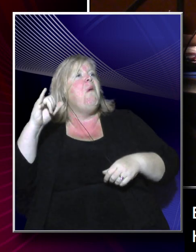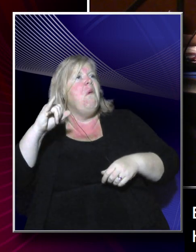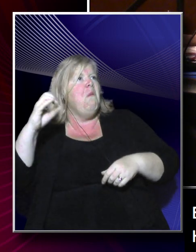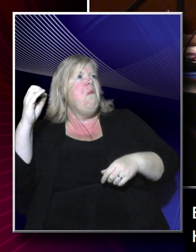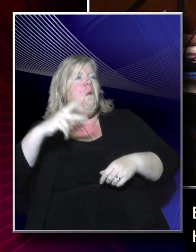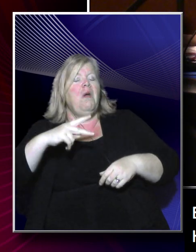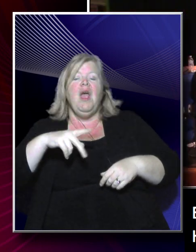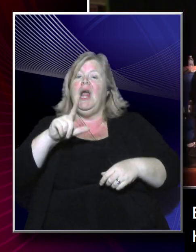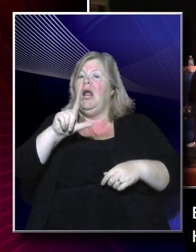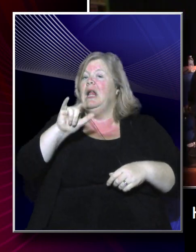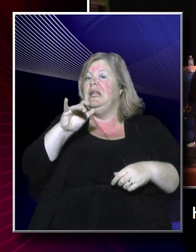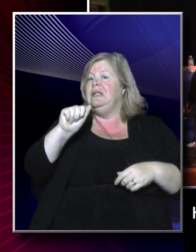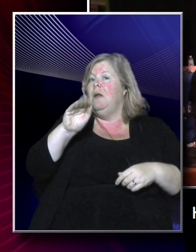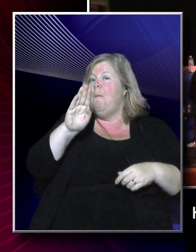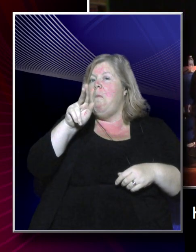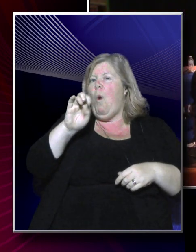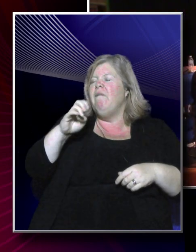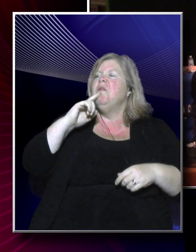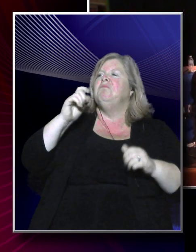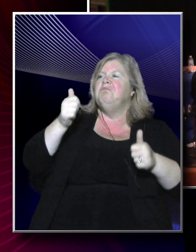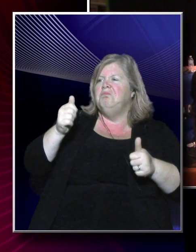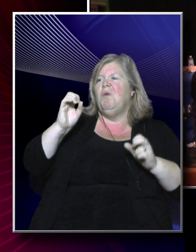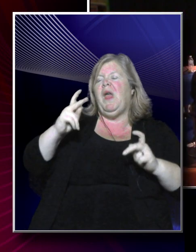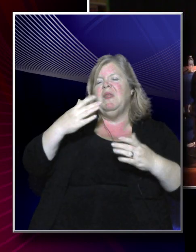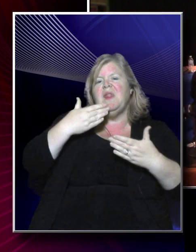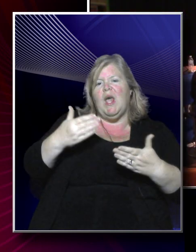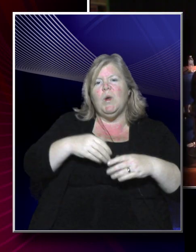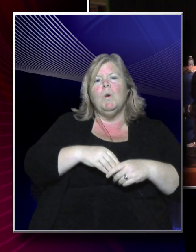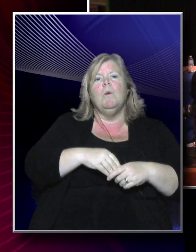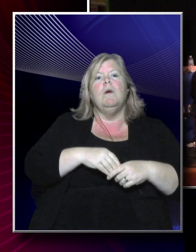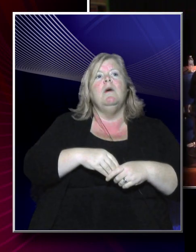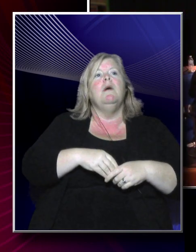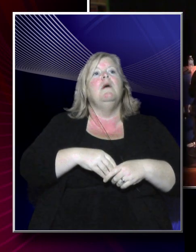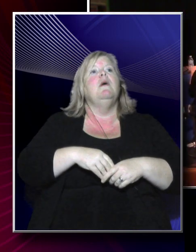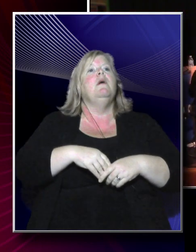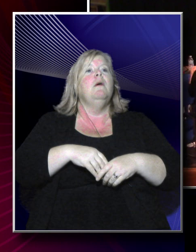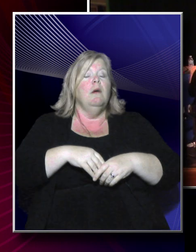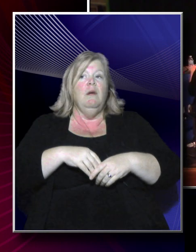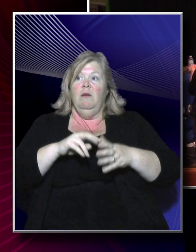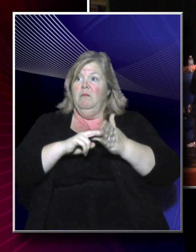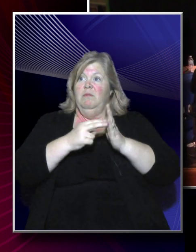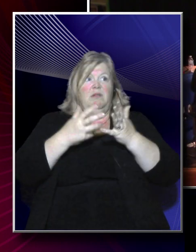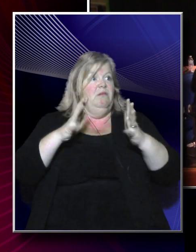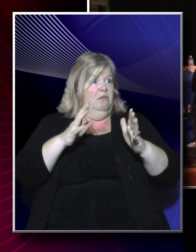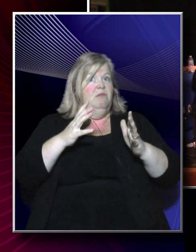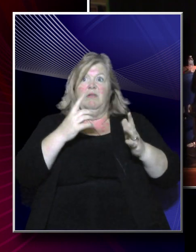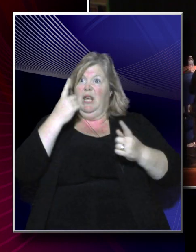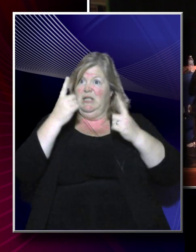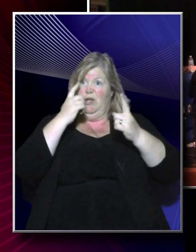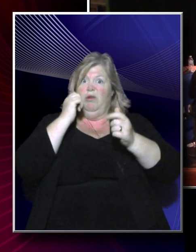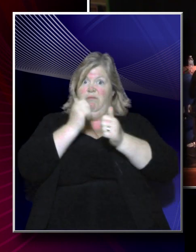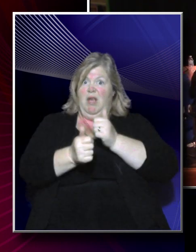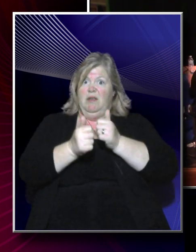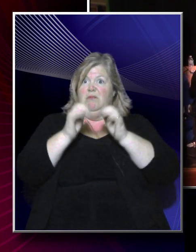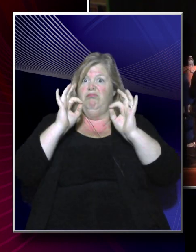Okay. Thank you. We're going to still consider that a passed motion. Okay?